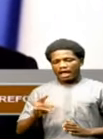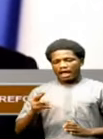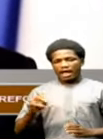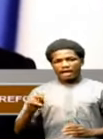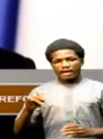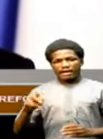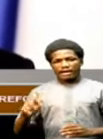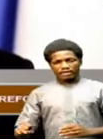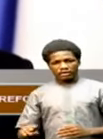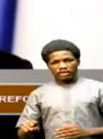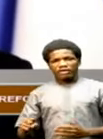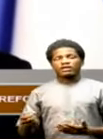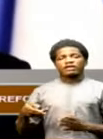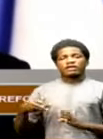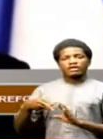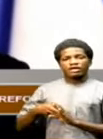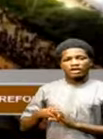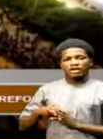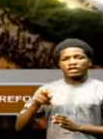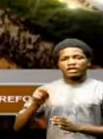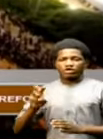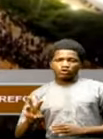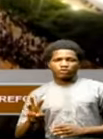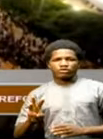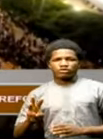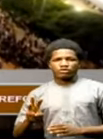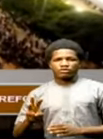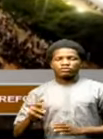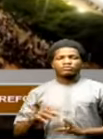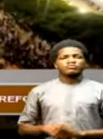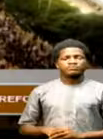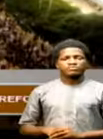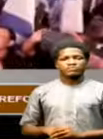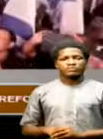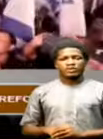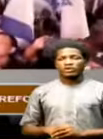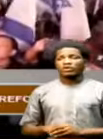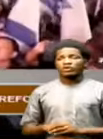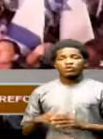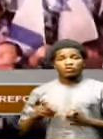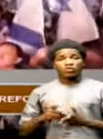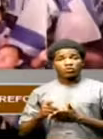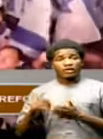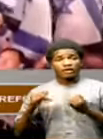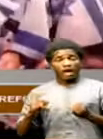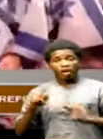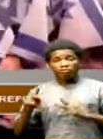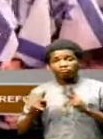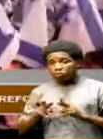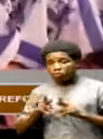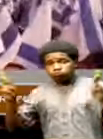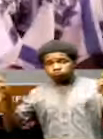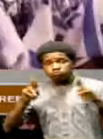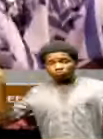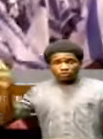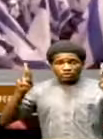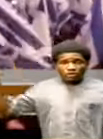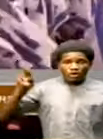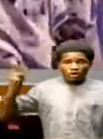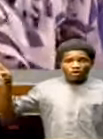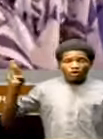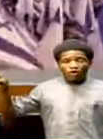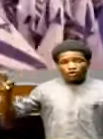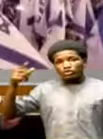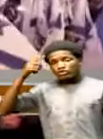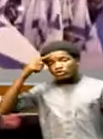counsel general in New York resigned. The country has faced weeks of mass protests over controversial plans to overhaul